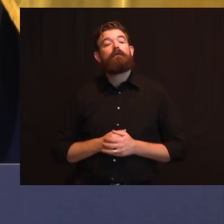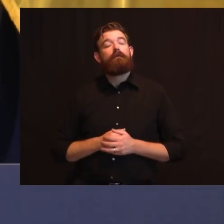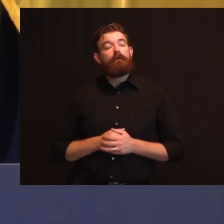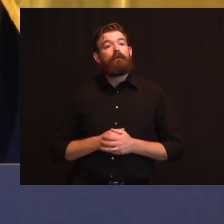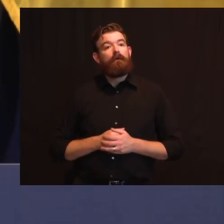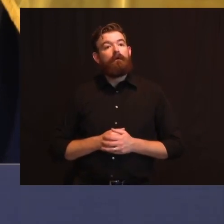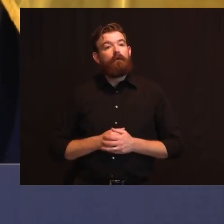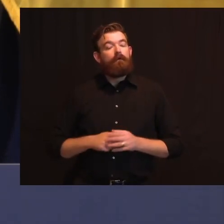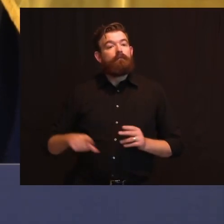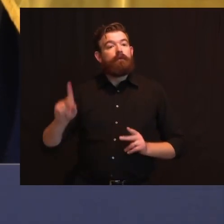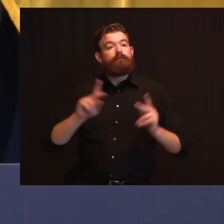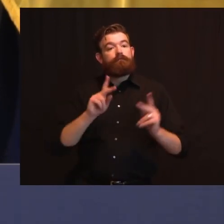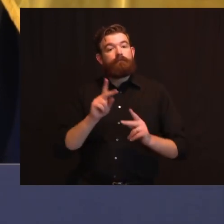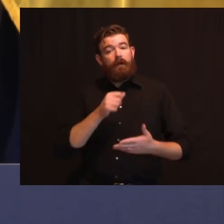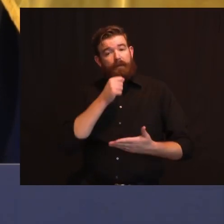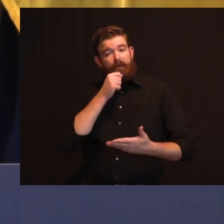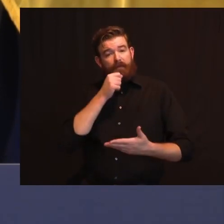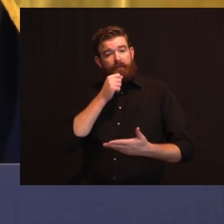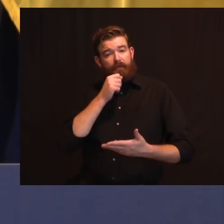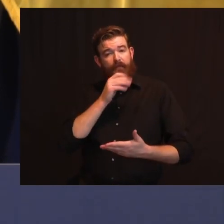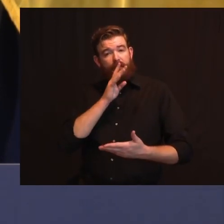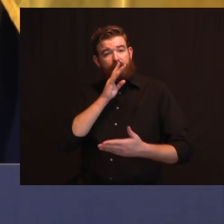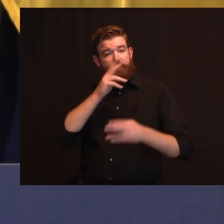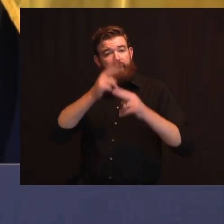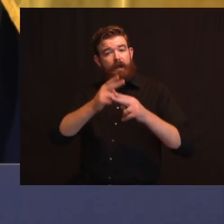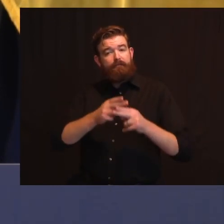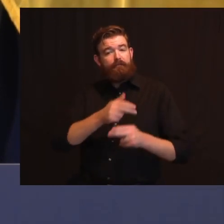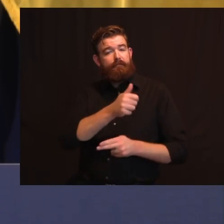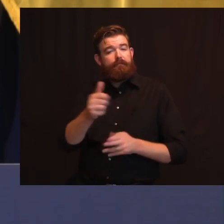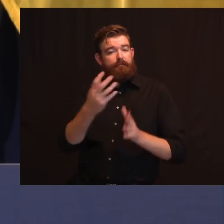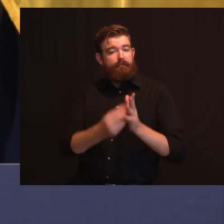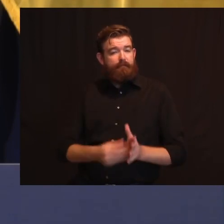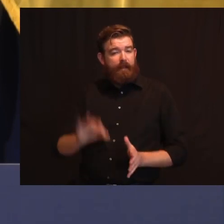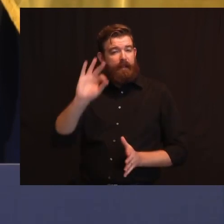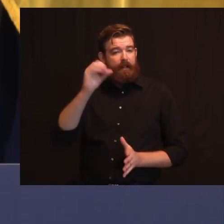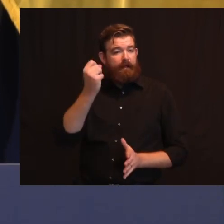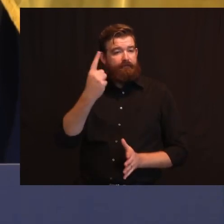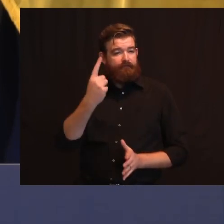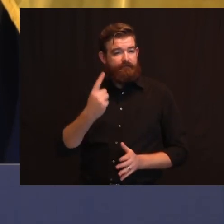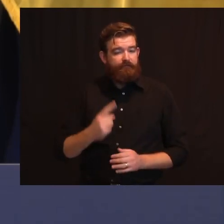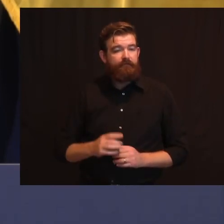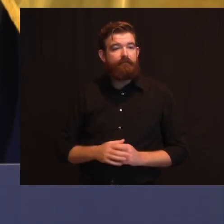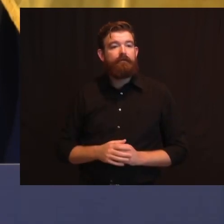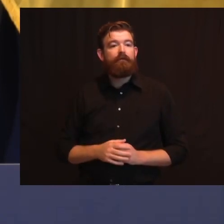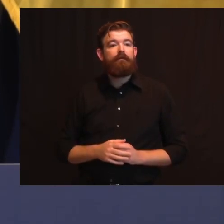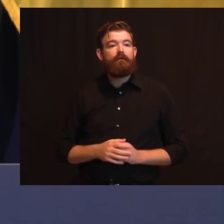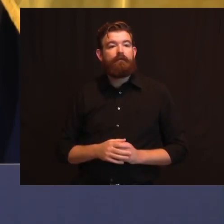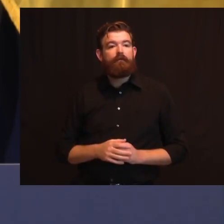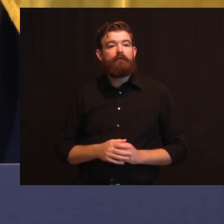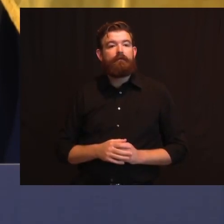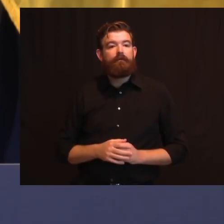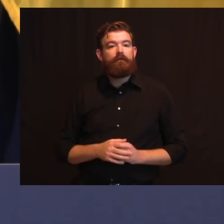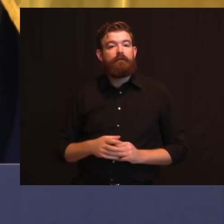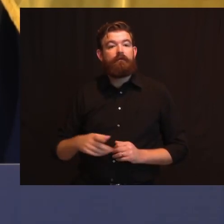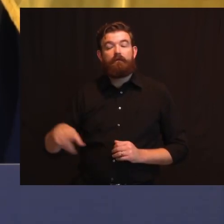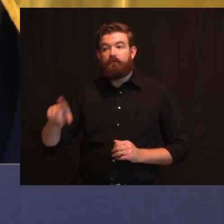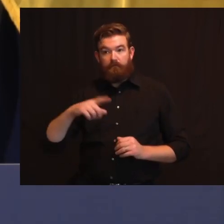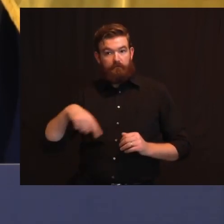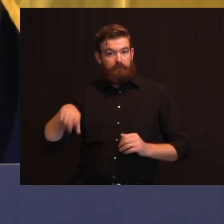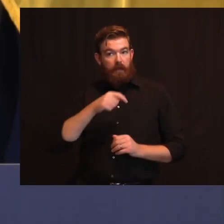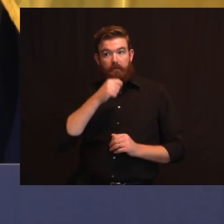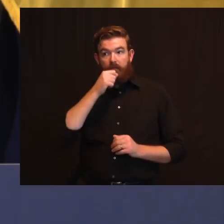because of social distancing and COVID not being able to stand shoulder to shoulder, it's still incredibly moving. So with that, we'll be with